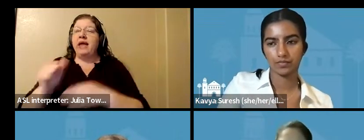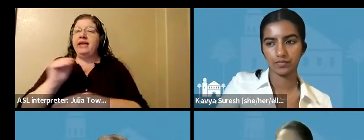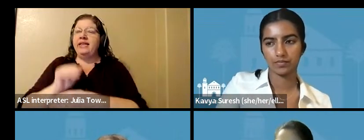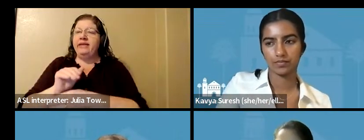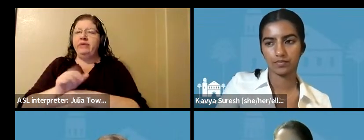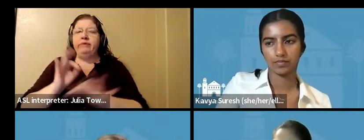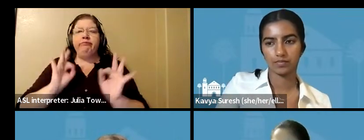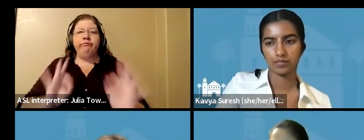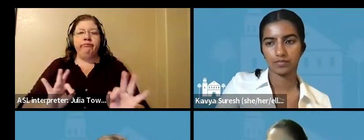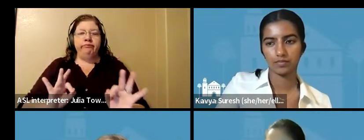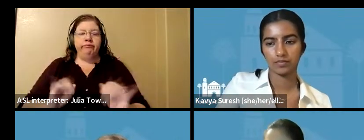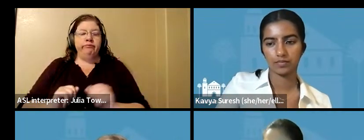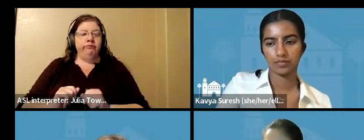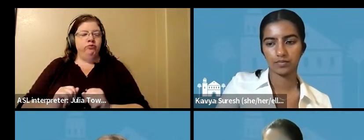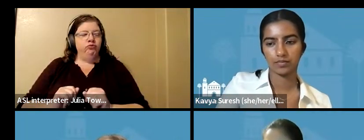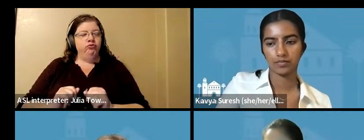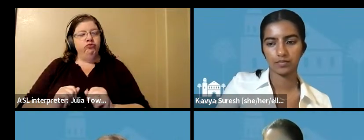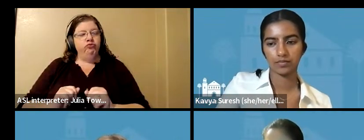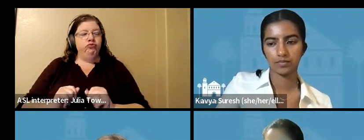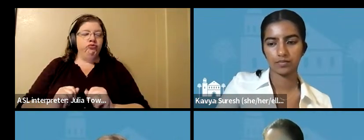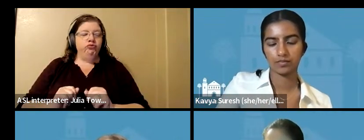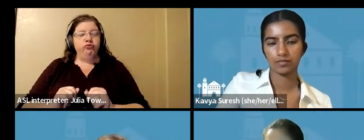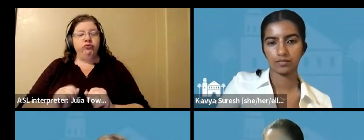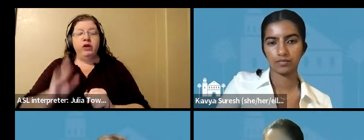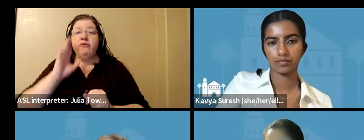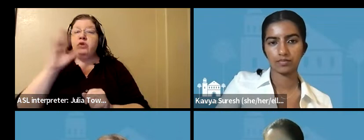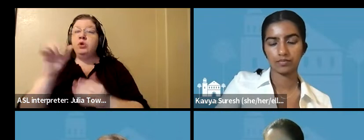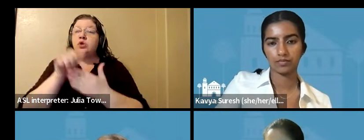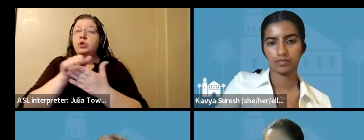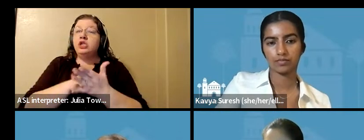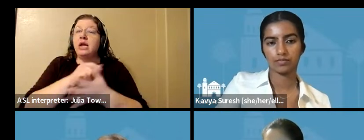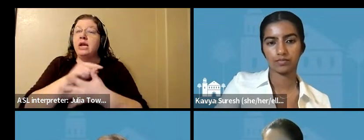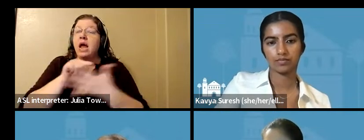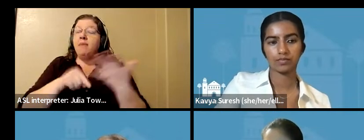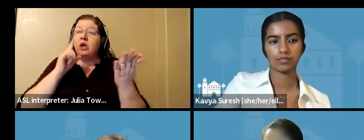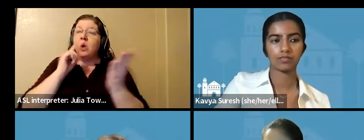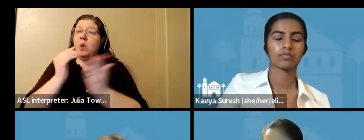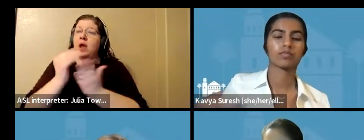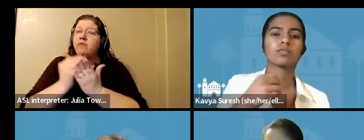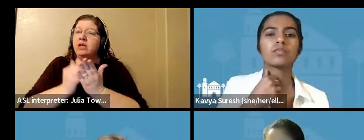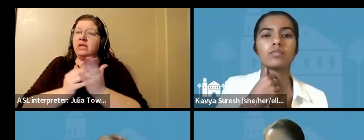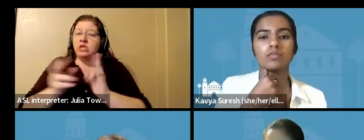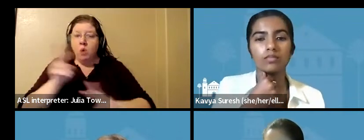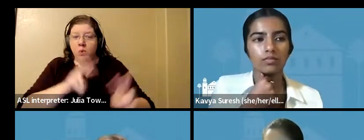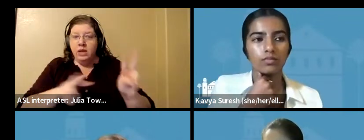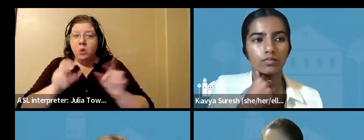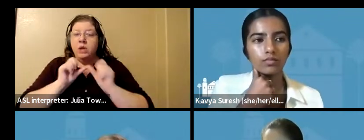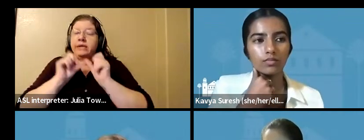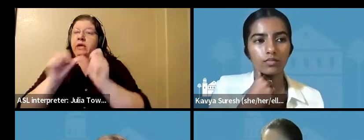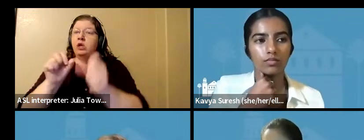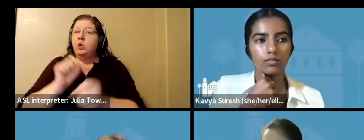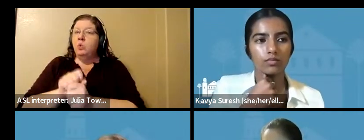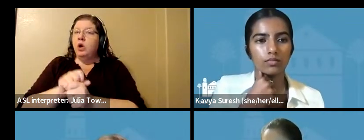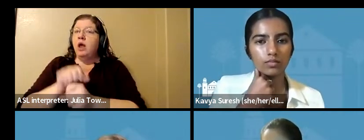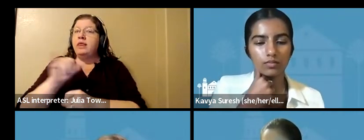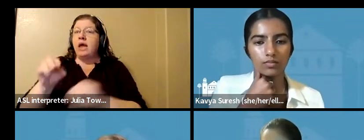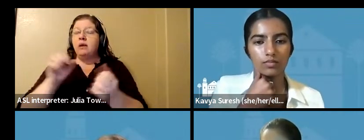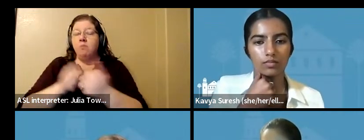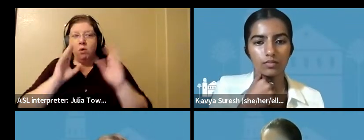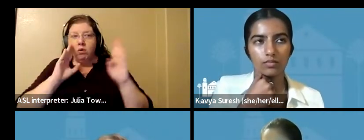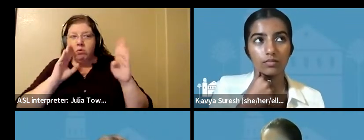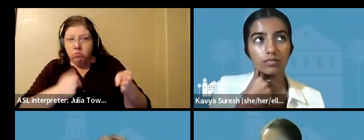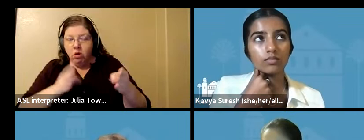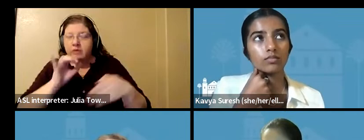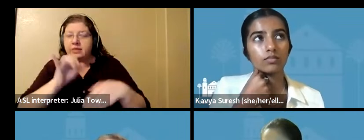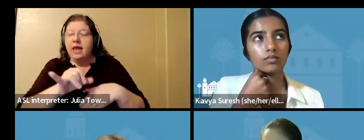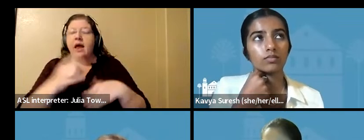that. Future agenda items, I know we have a list of what we're looking at. We'll continue to work on that, and we'll be more intentional about that once we get our